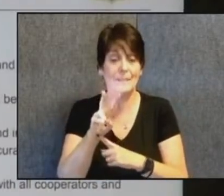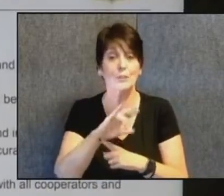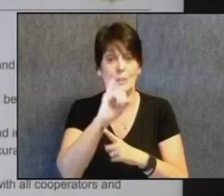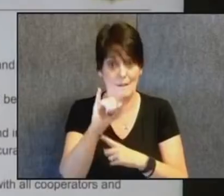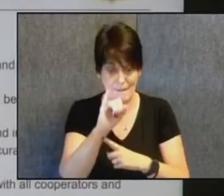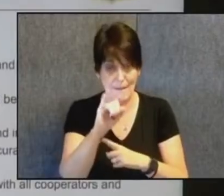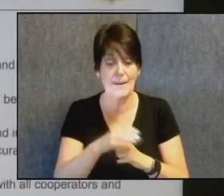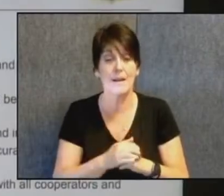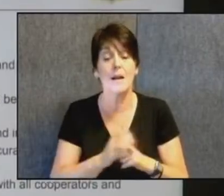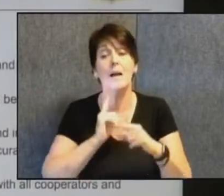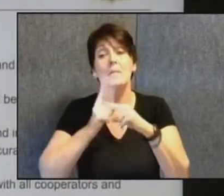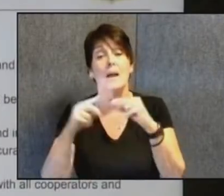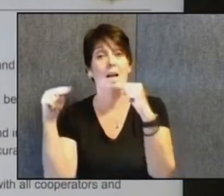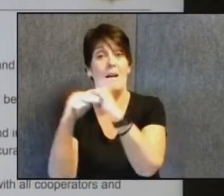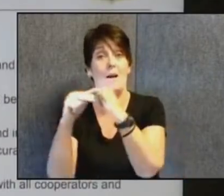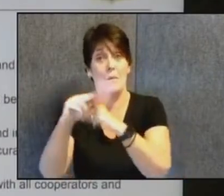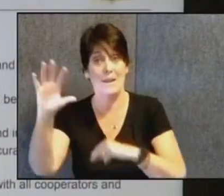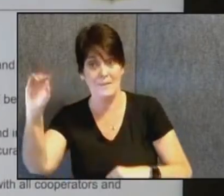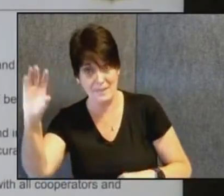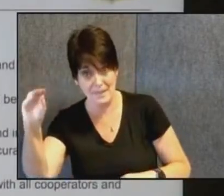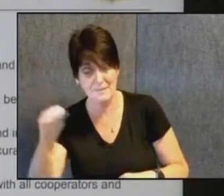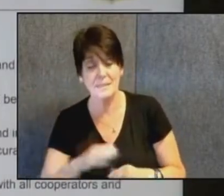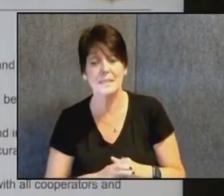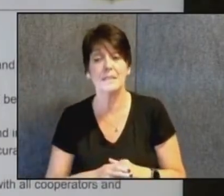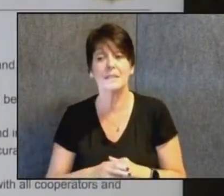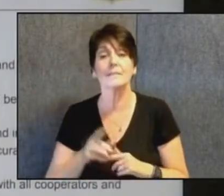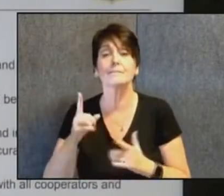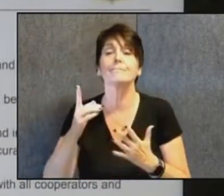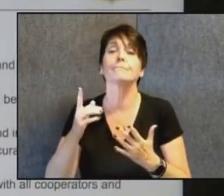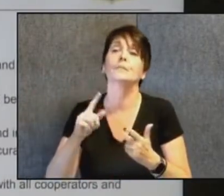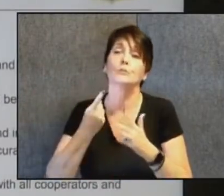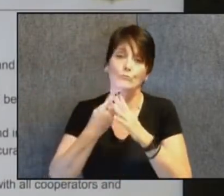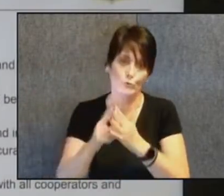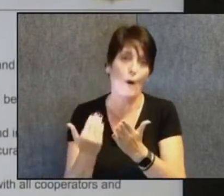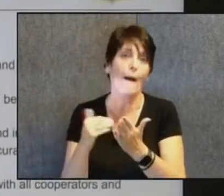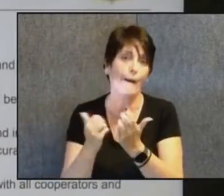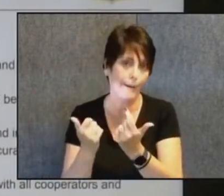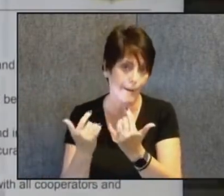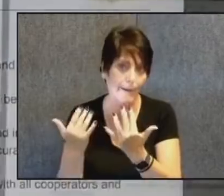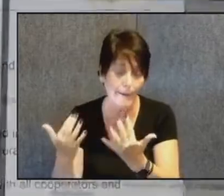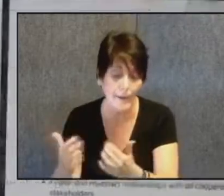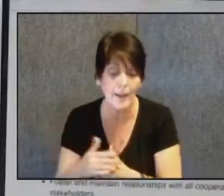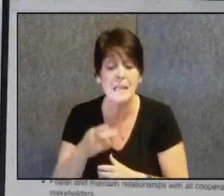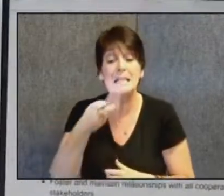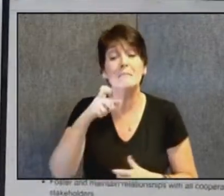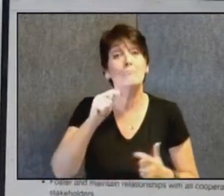spot fire that's across Highway 50, allowing that to get established again. So